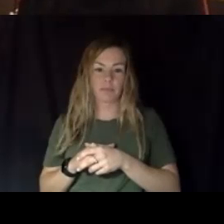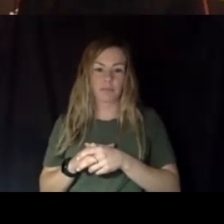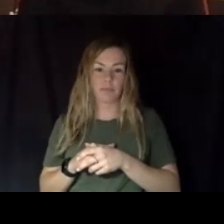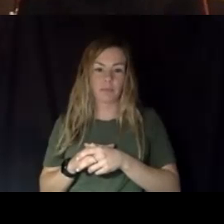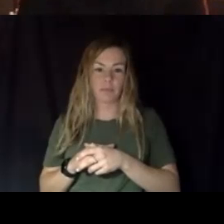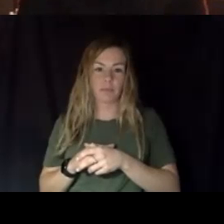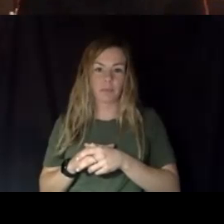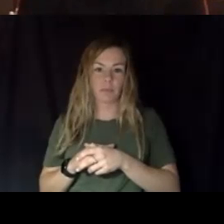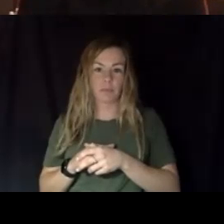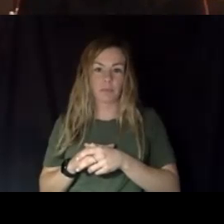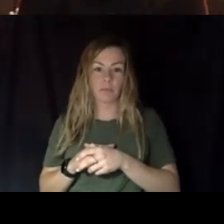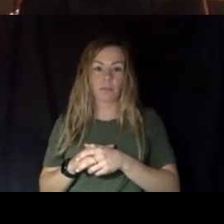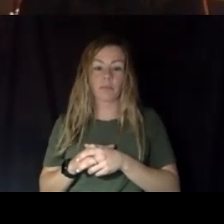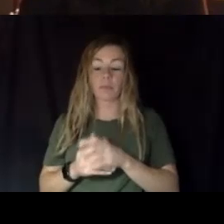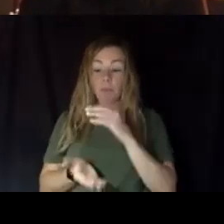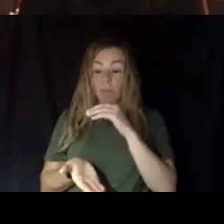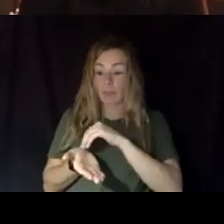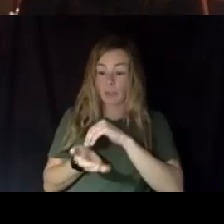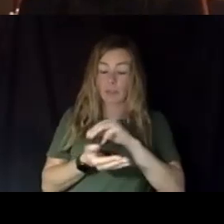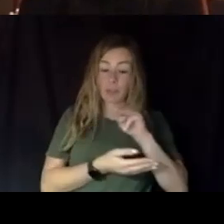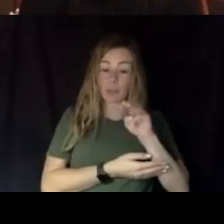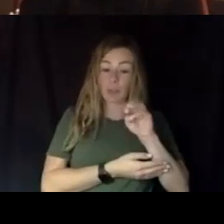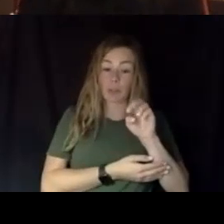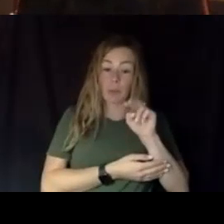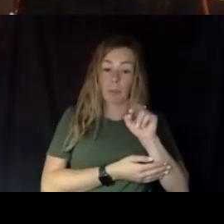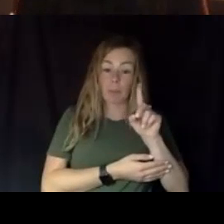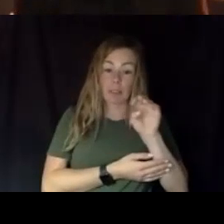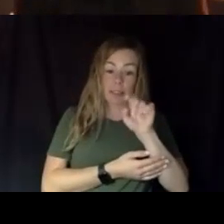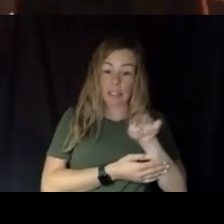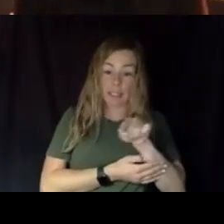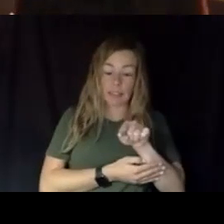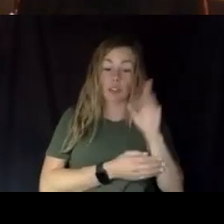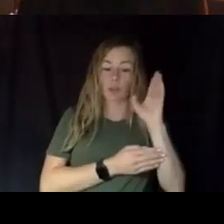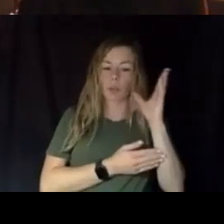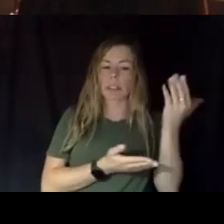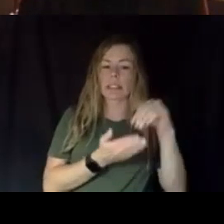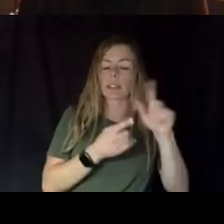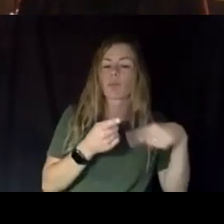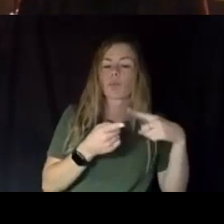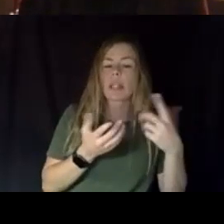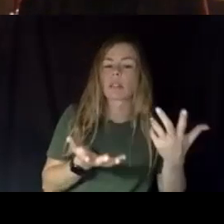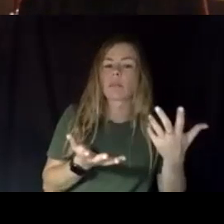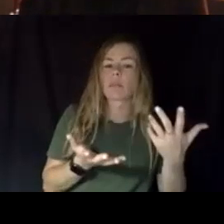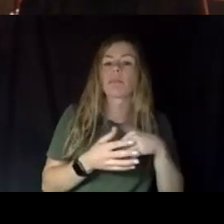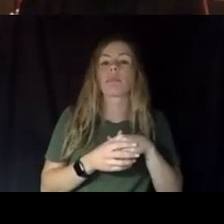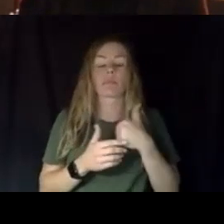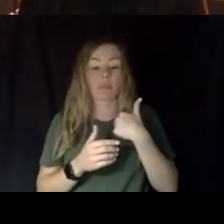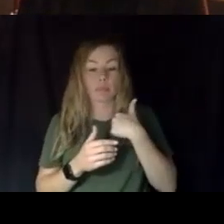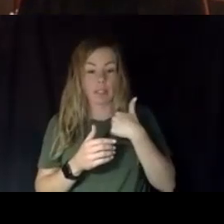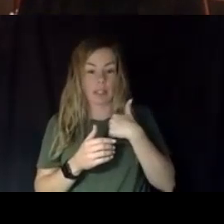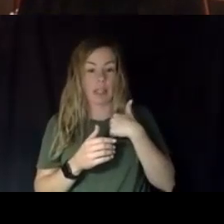No? When does Dr. Mendez present again, Christy? I have put that in the